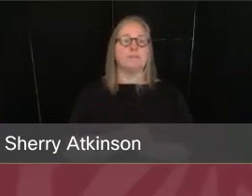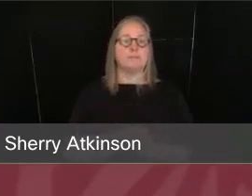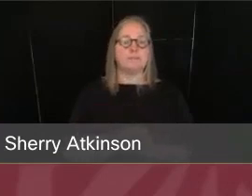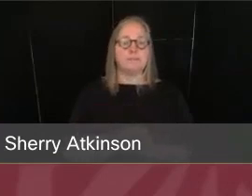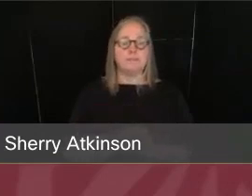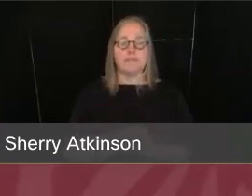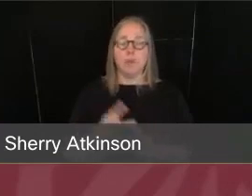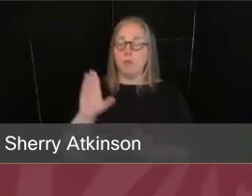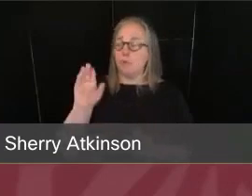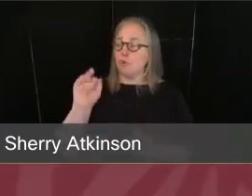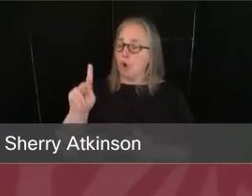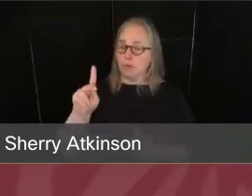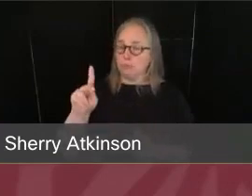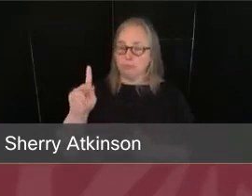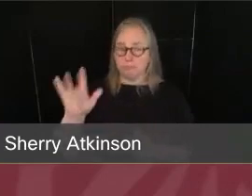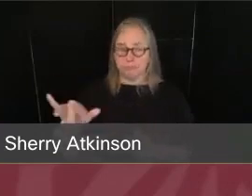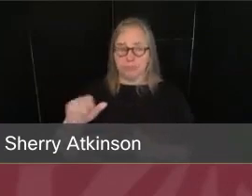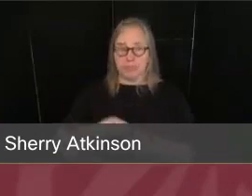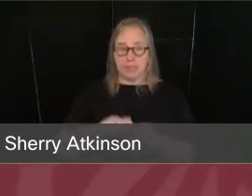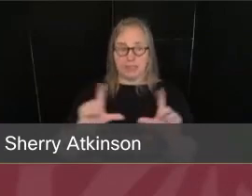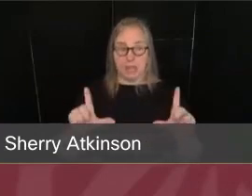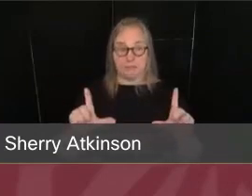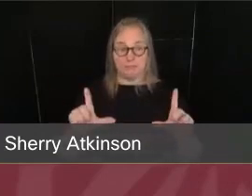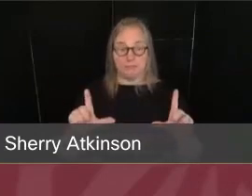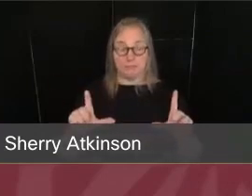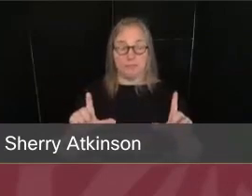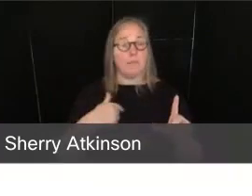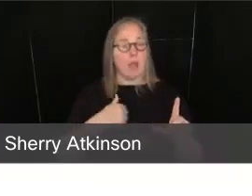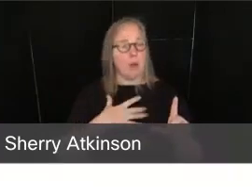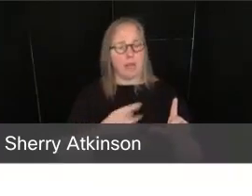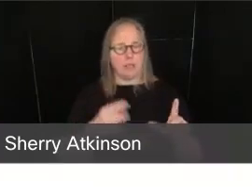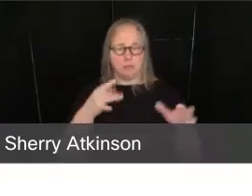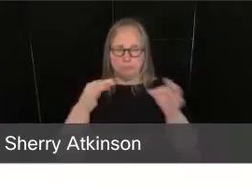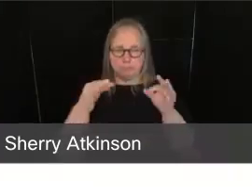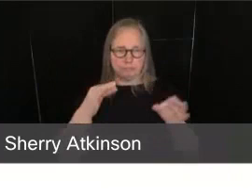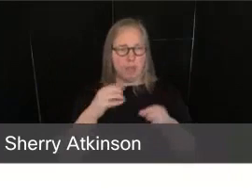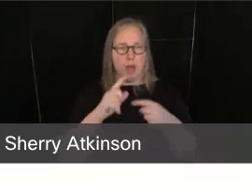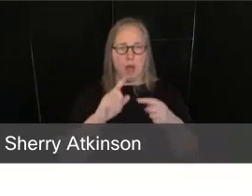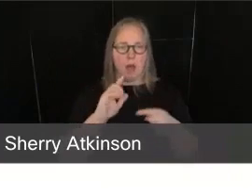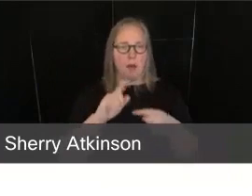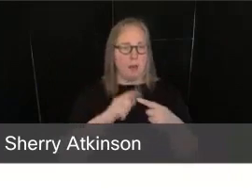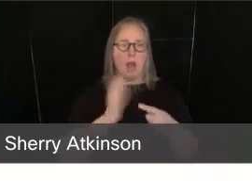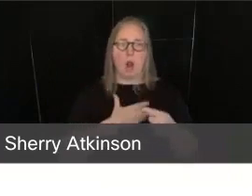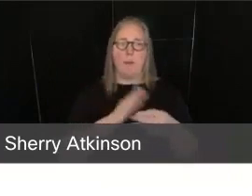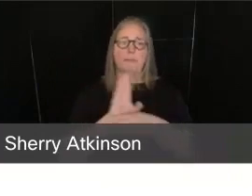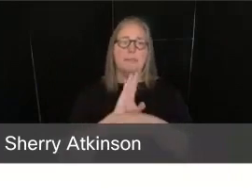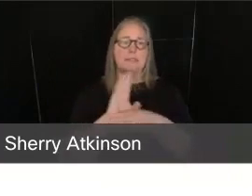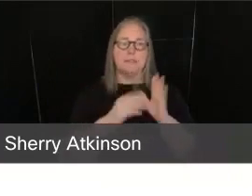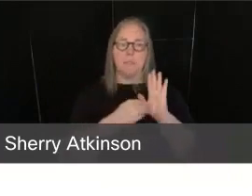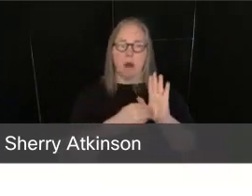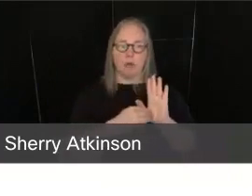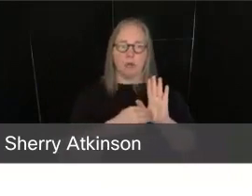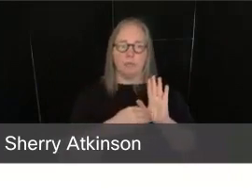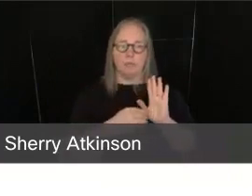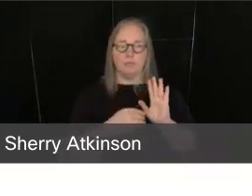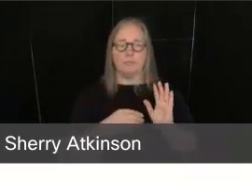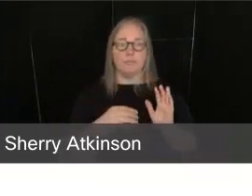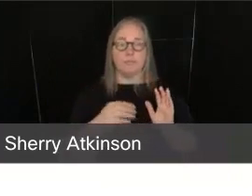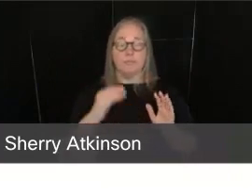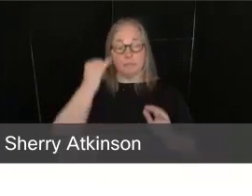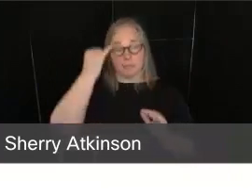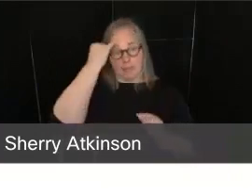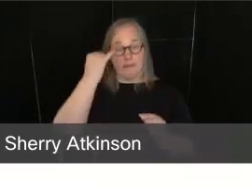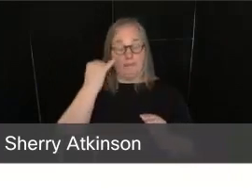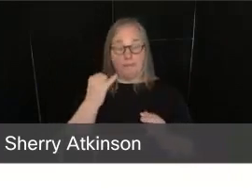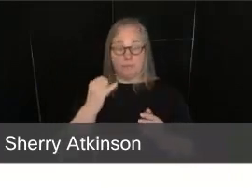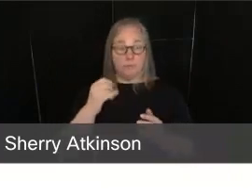if you can move on to the next slide, I'd like to just tell you a little bit about our business model. Normally, if those of you who are